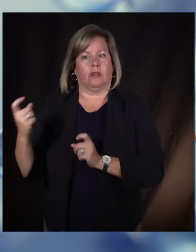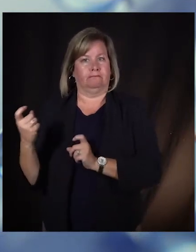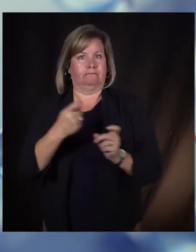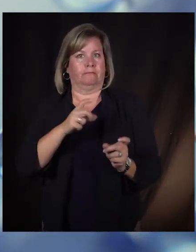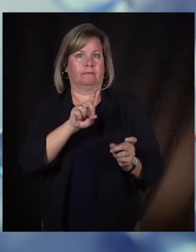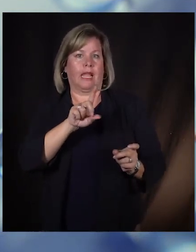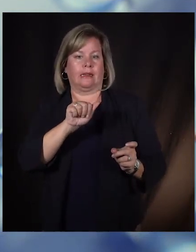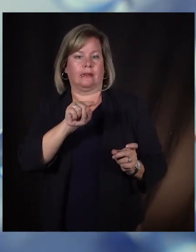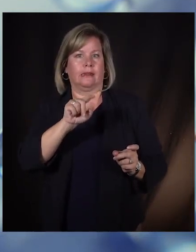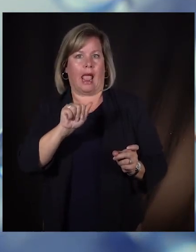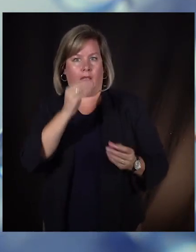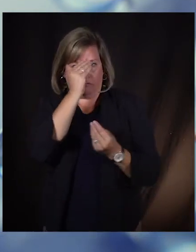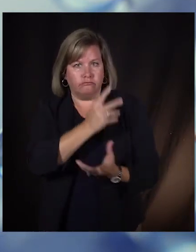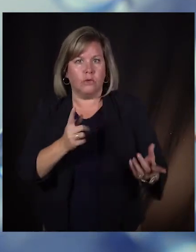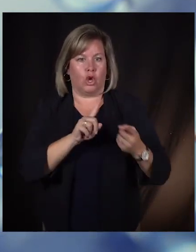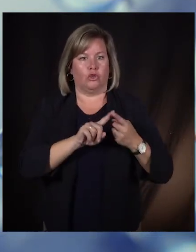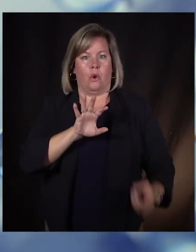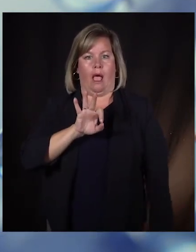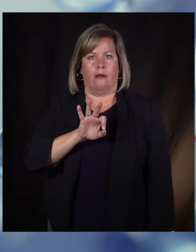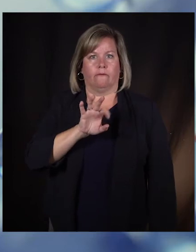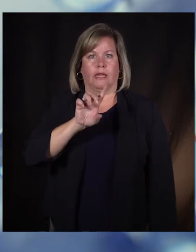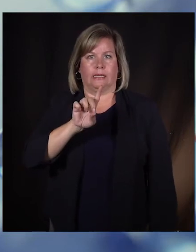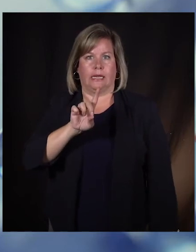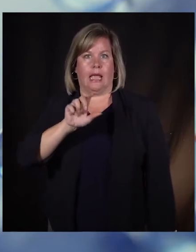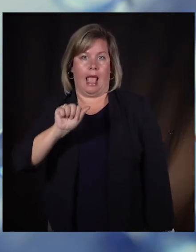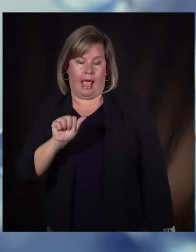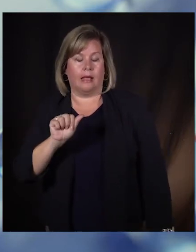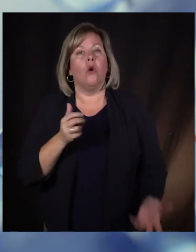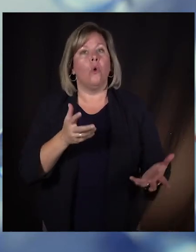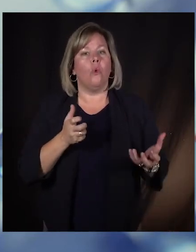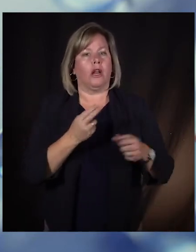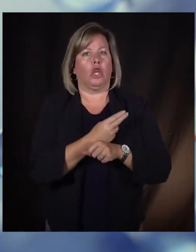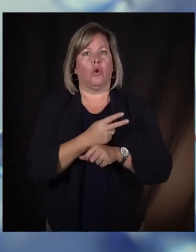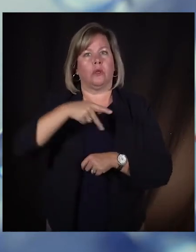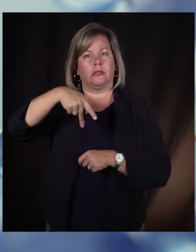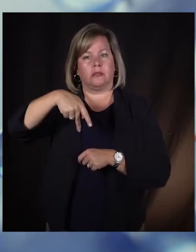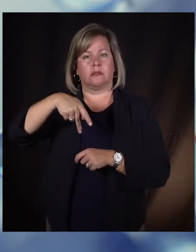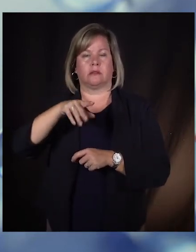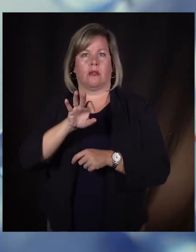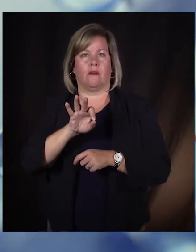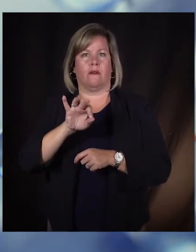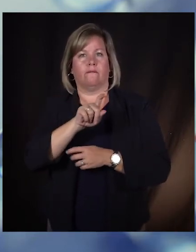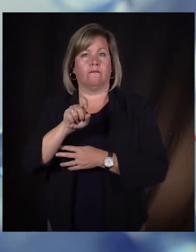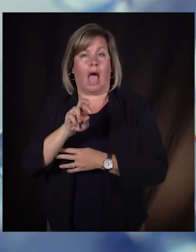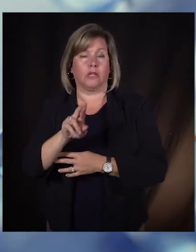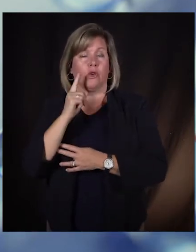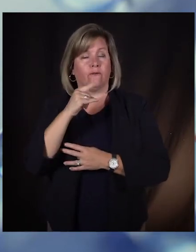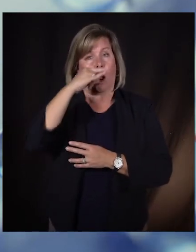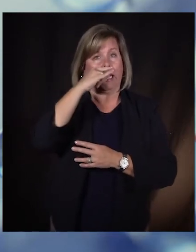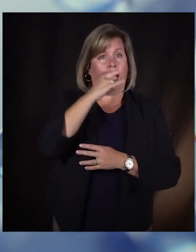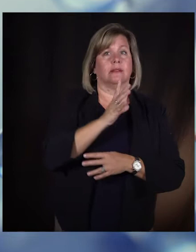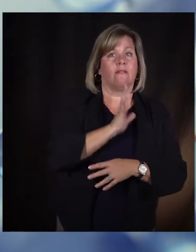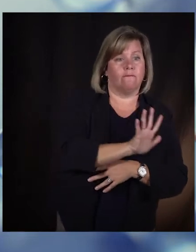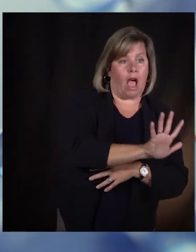are requesting approval for use of their Pfizer vaccine for kids aged 5 through 11. The FDA has that